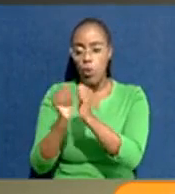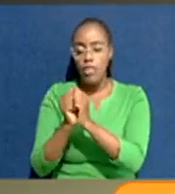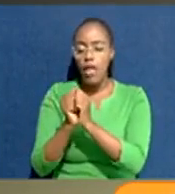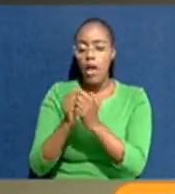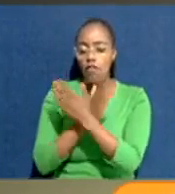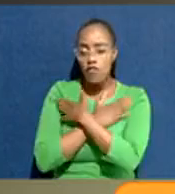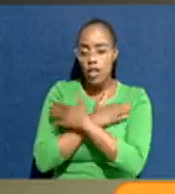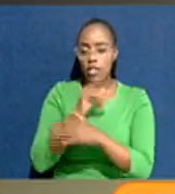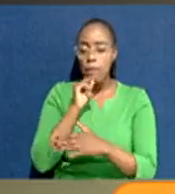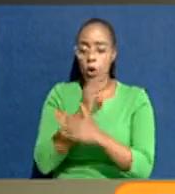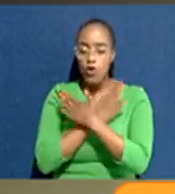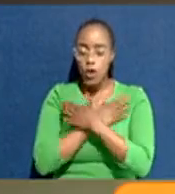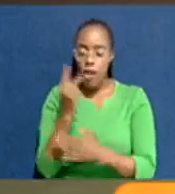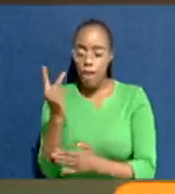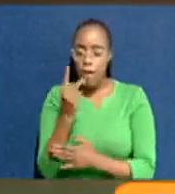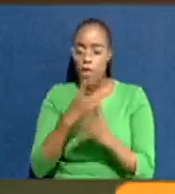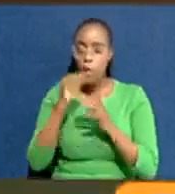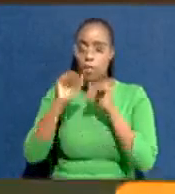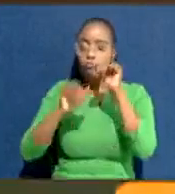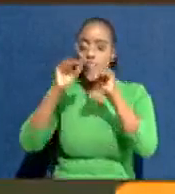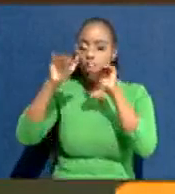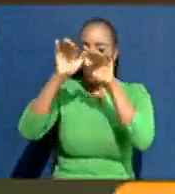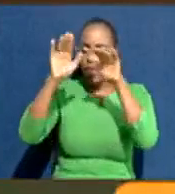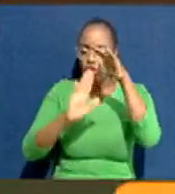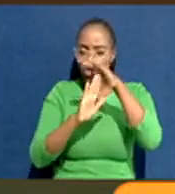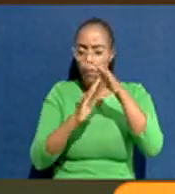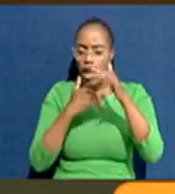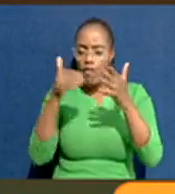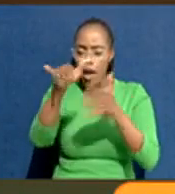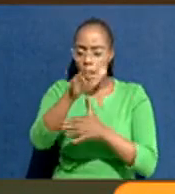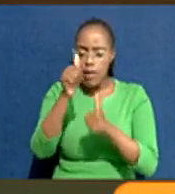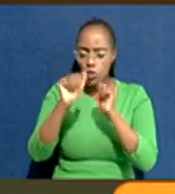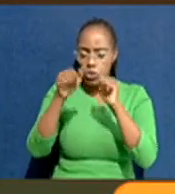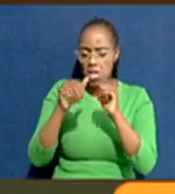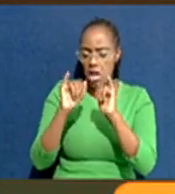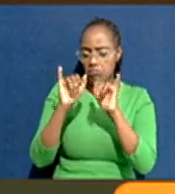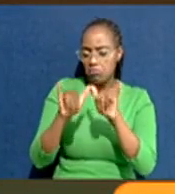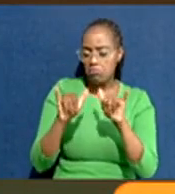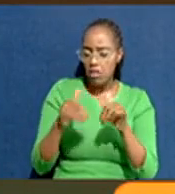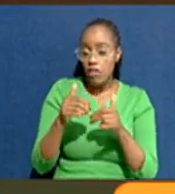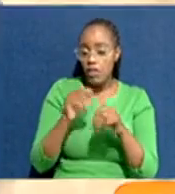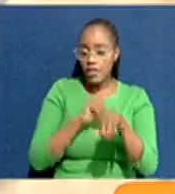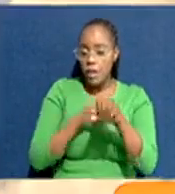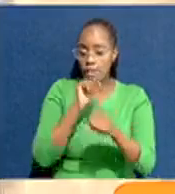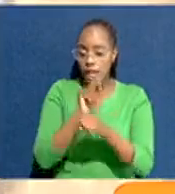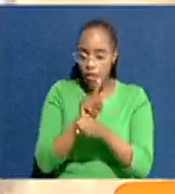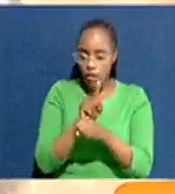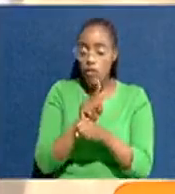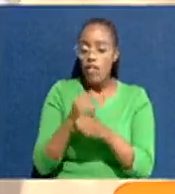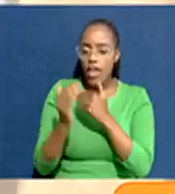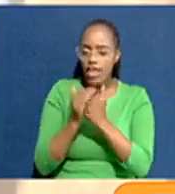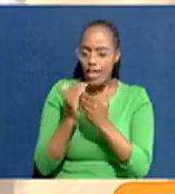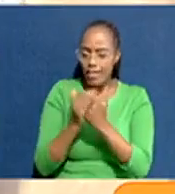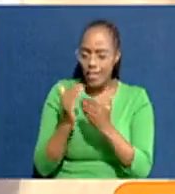friend's boyfriend and went to the rooftop, where there is a pavilion. At around 11 p.m., Mboy, the